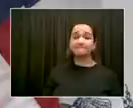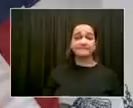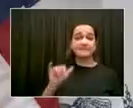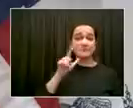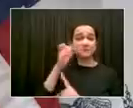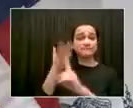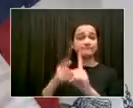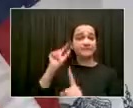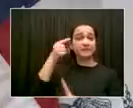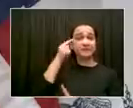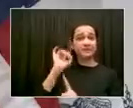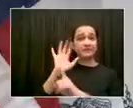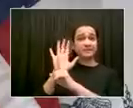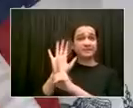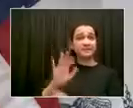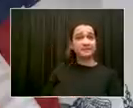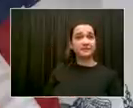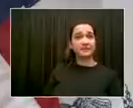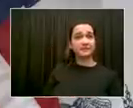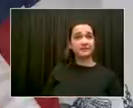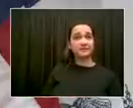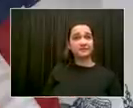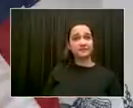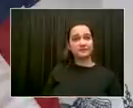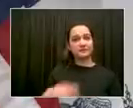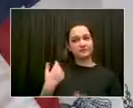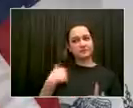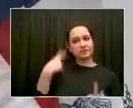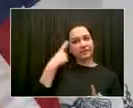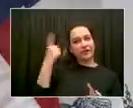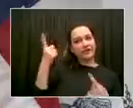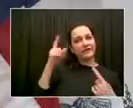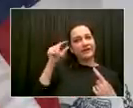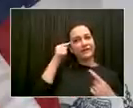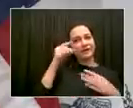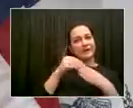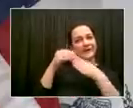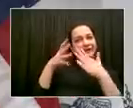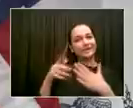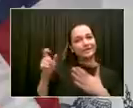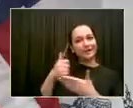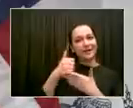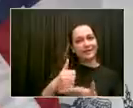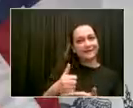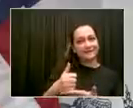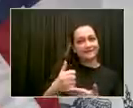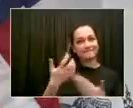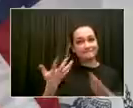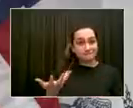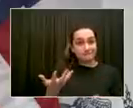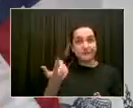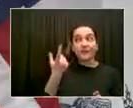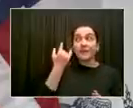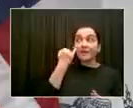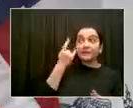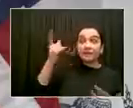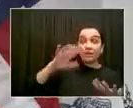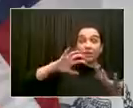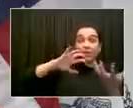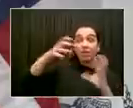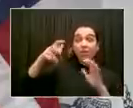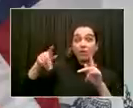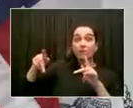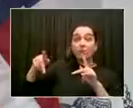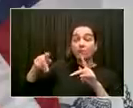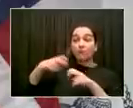It's what does it lead to? What happens in the end? The people lose is what's happening. the people